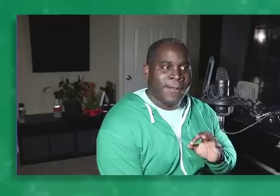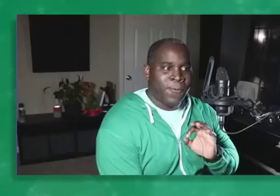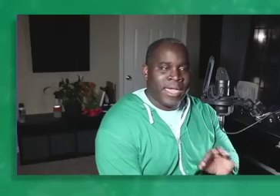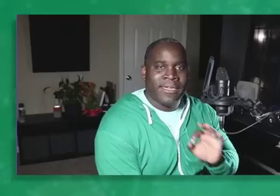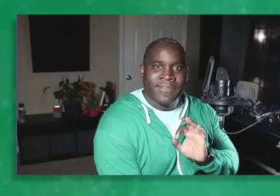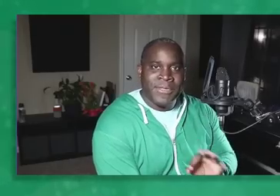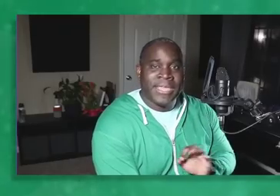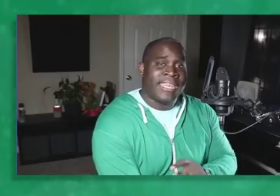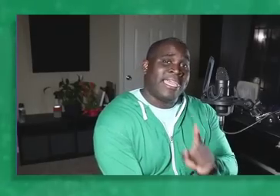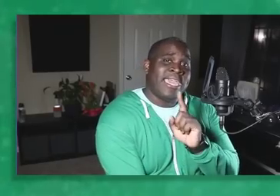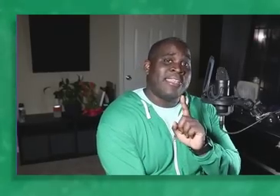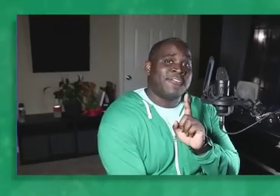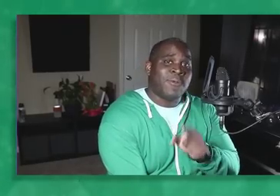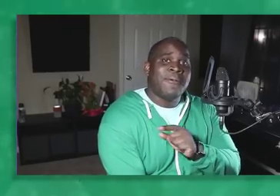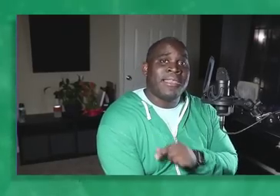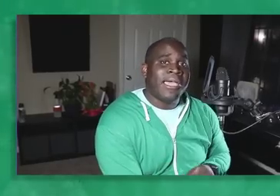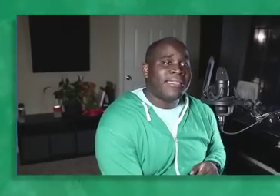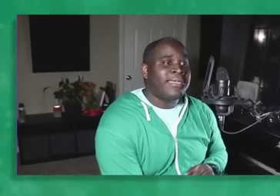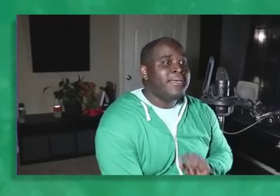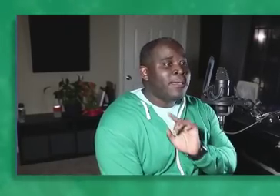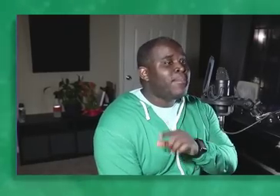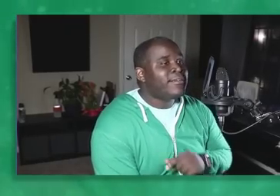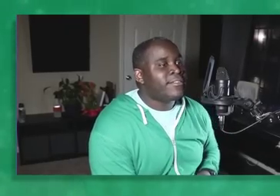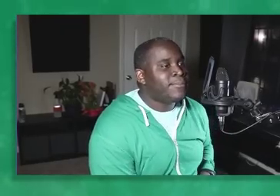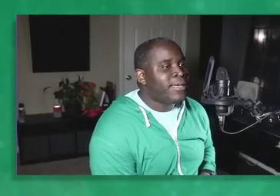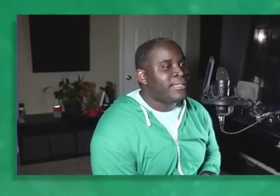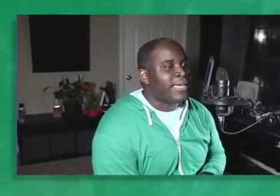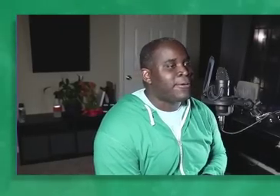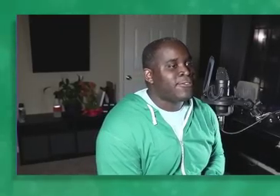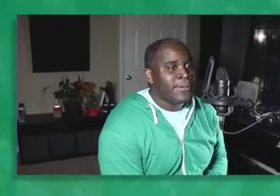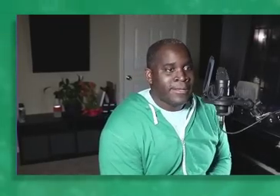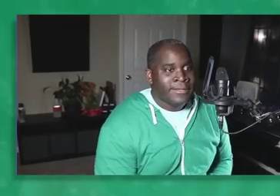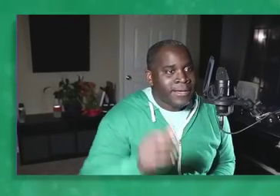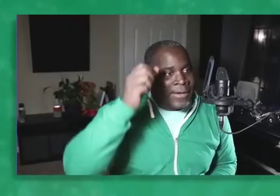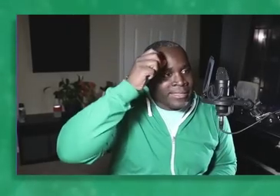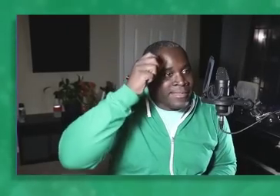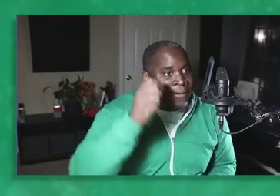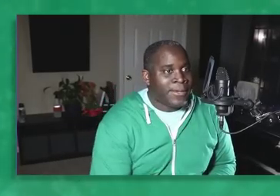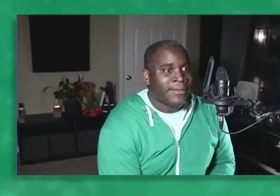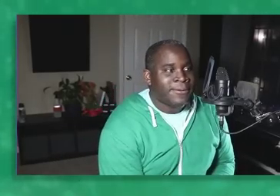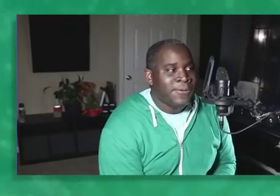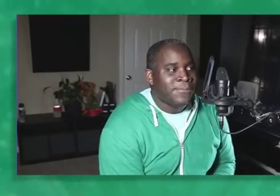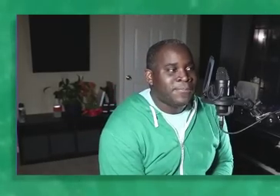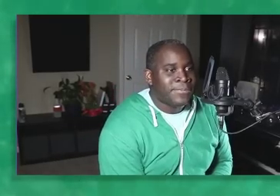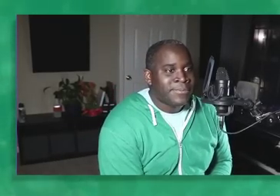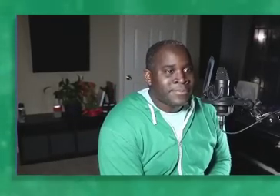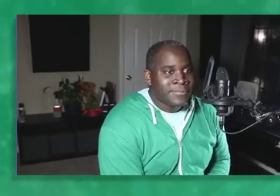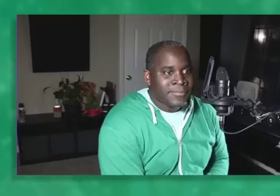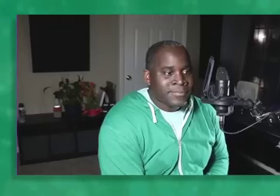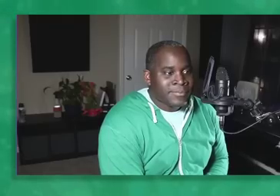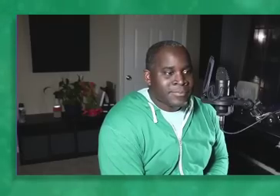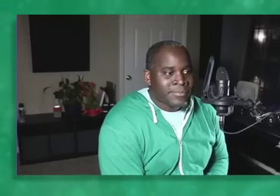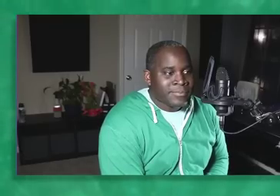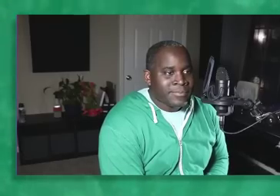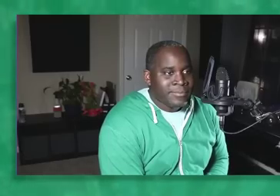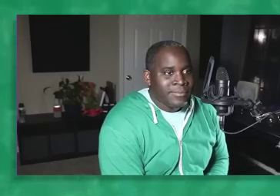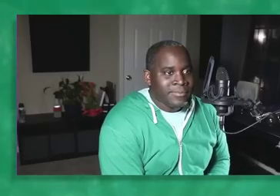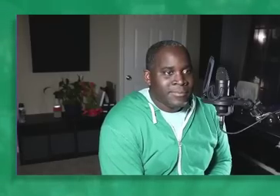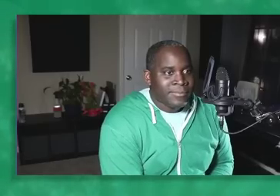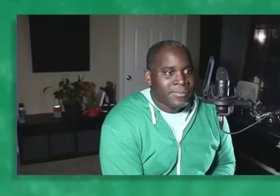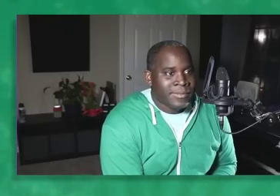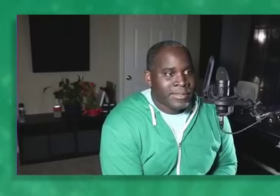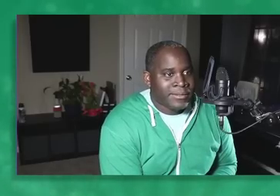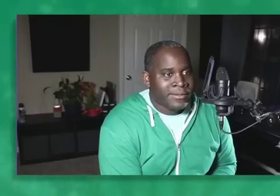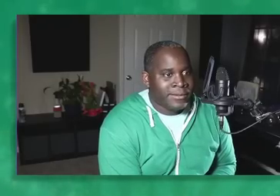body way of communicating, and it's a great way to highlight positive body language. All right, let's keep going. Ooh. No,